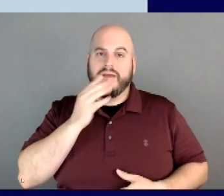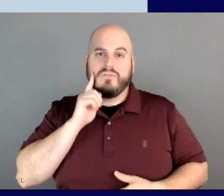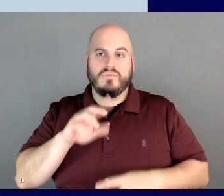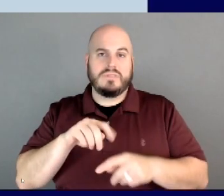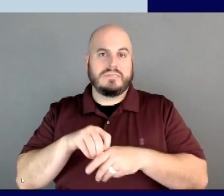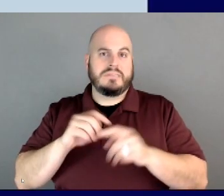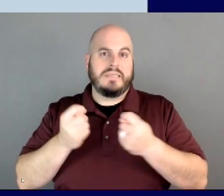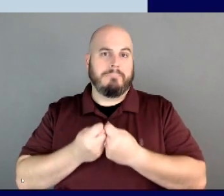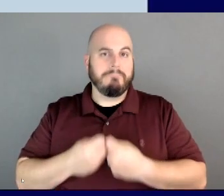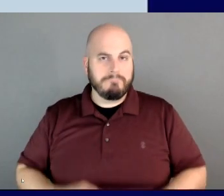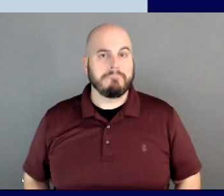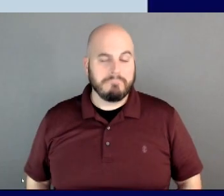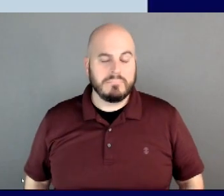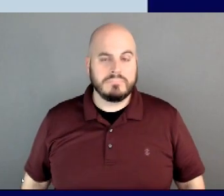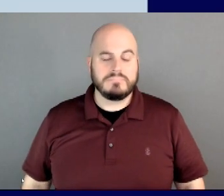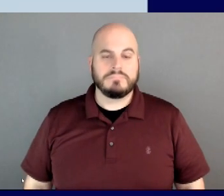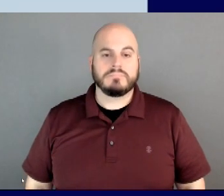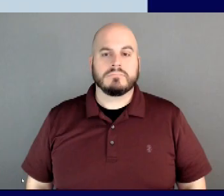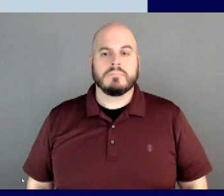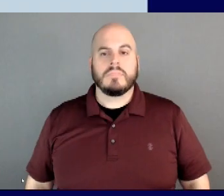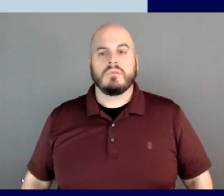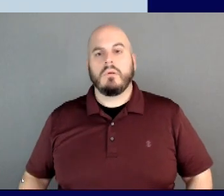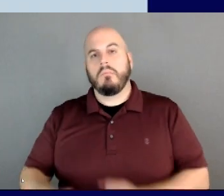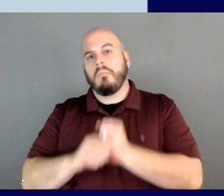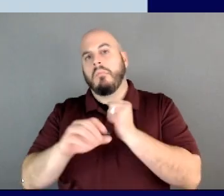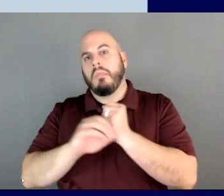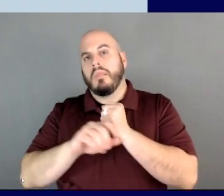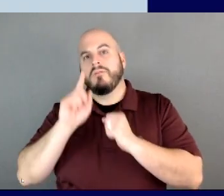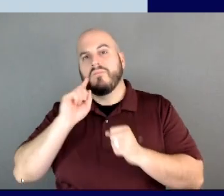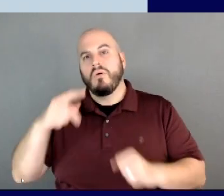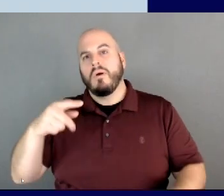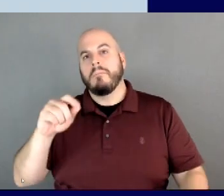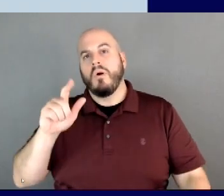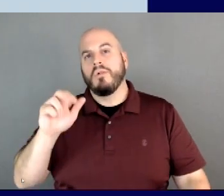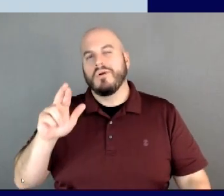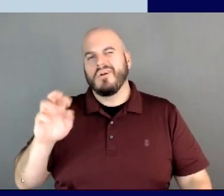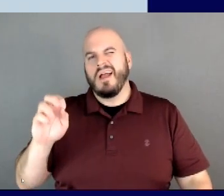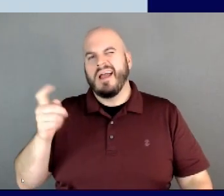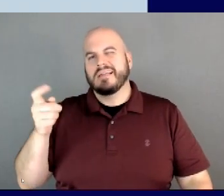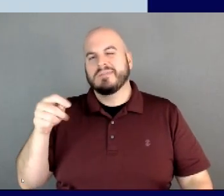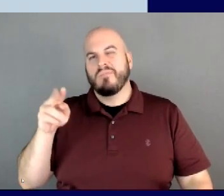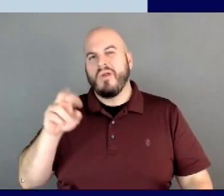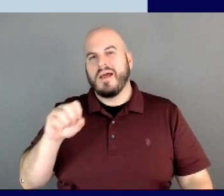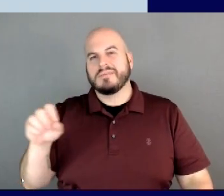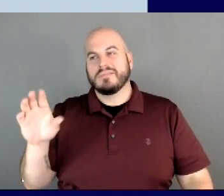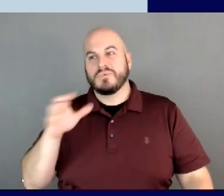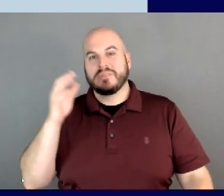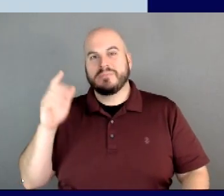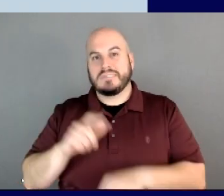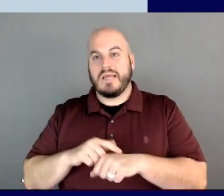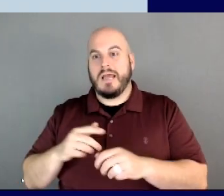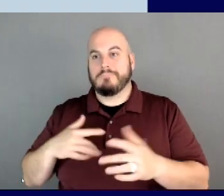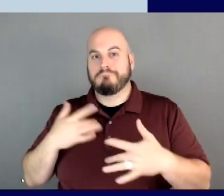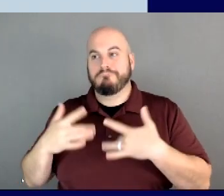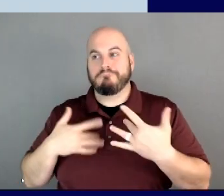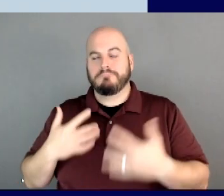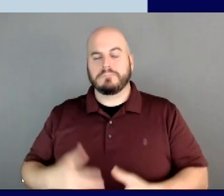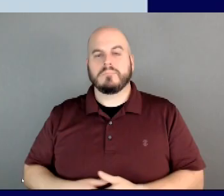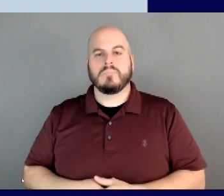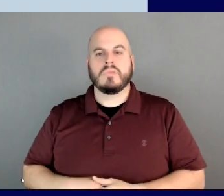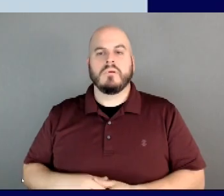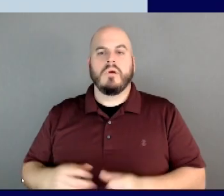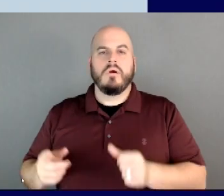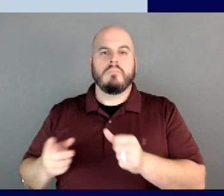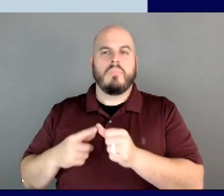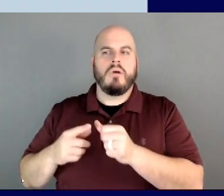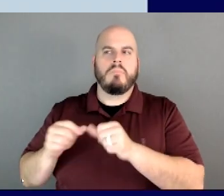so a little plug for our Polar Express. Here's our schedule. Unveiling at the first meeting in December, and